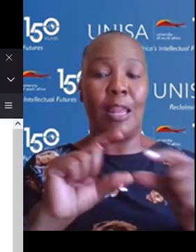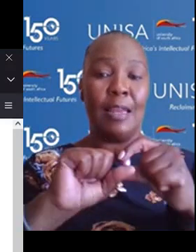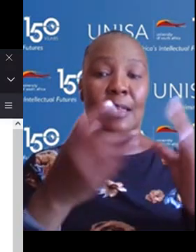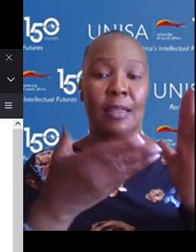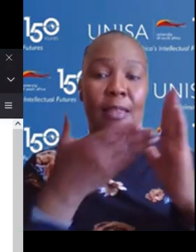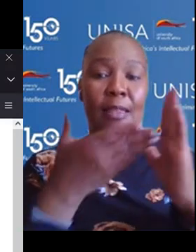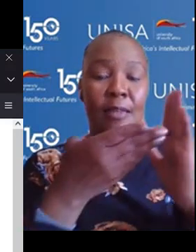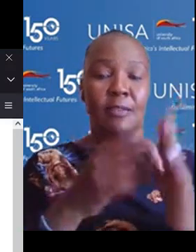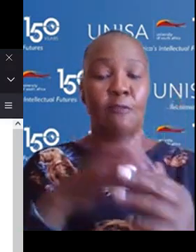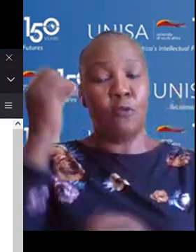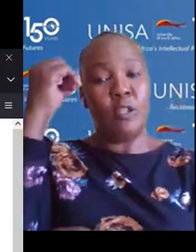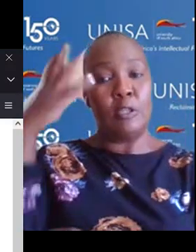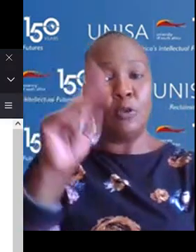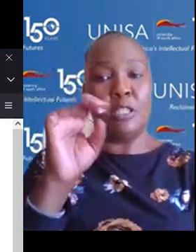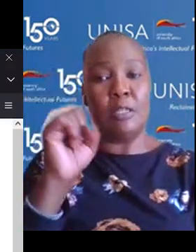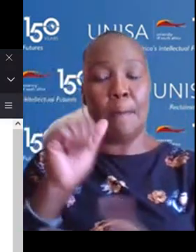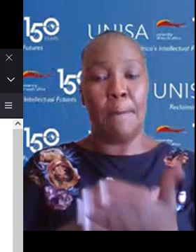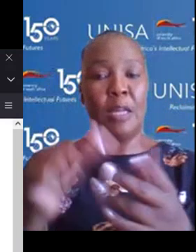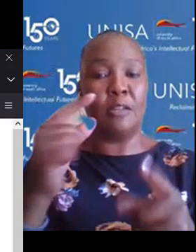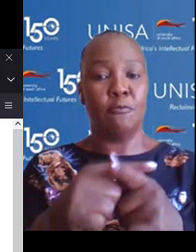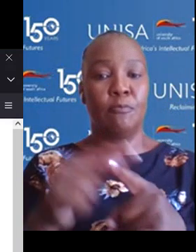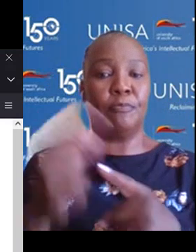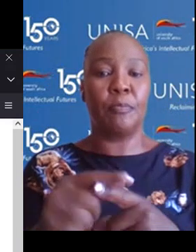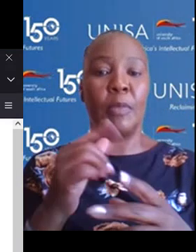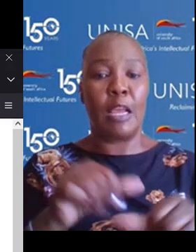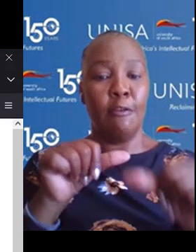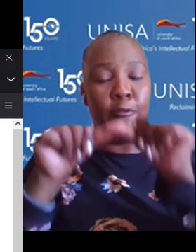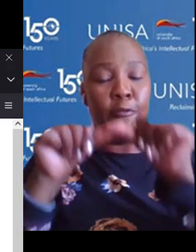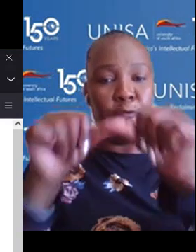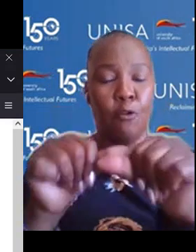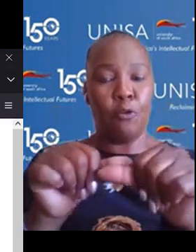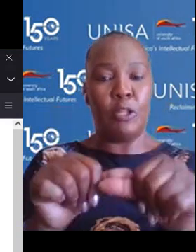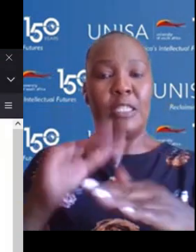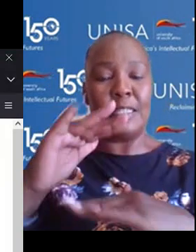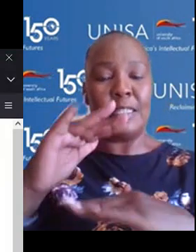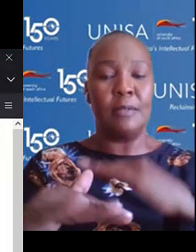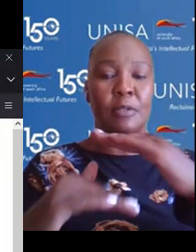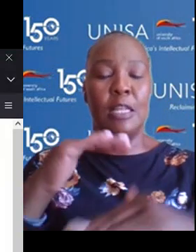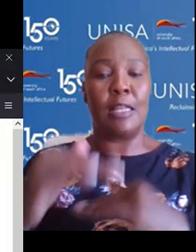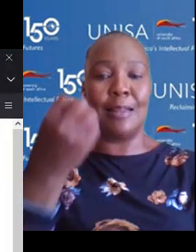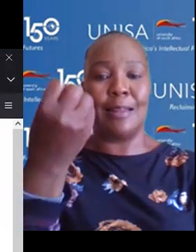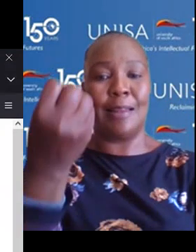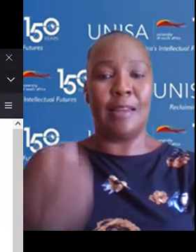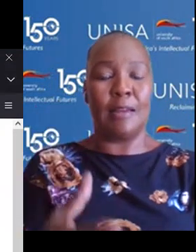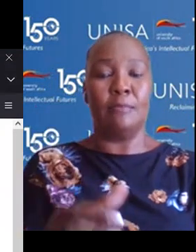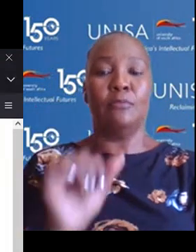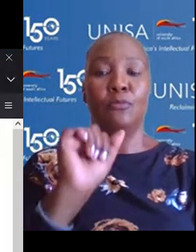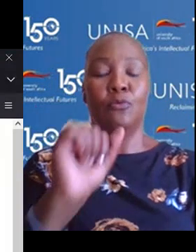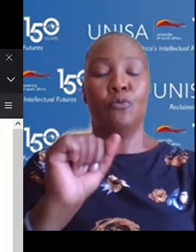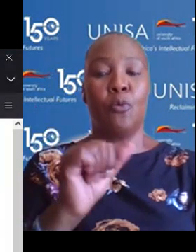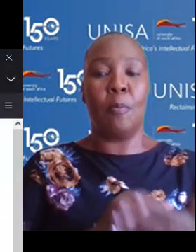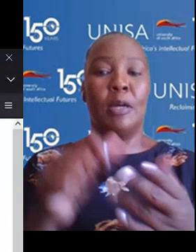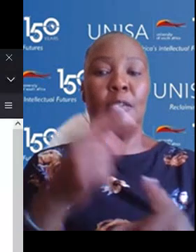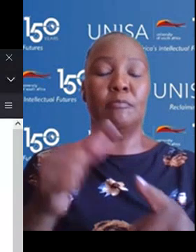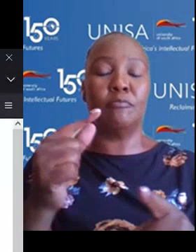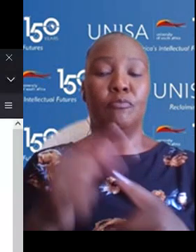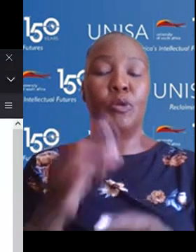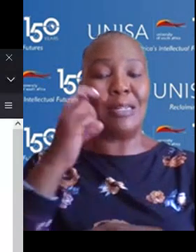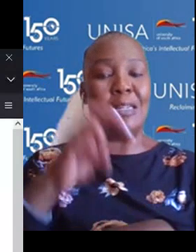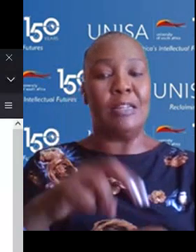UNISA password. And then you just follow the steps to reclaim your password, because you will need to have that